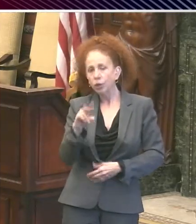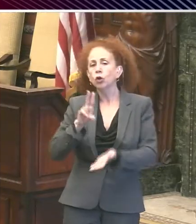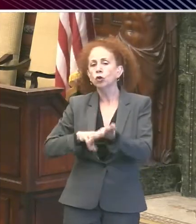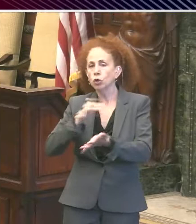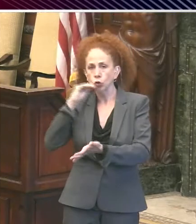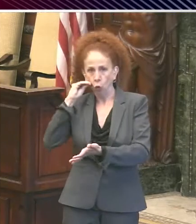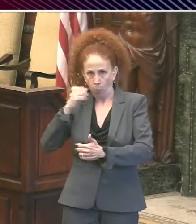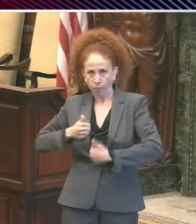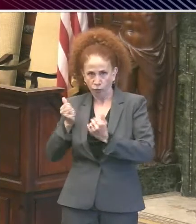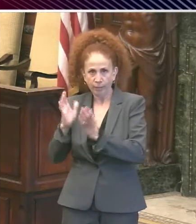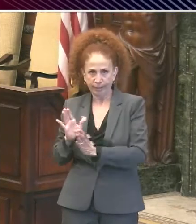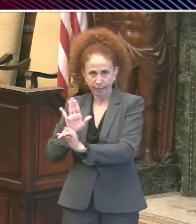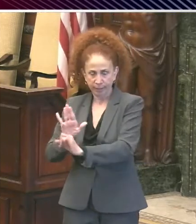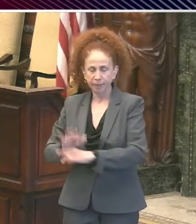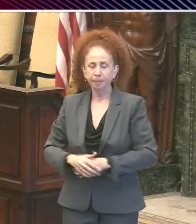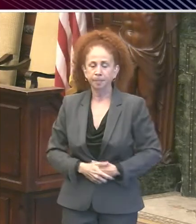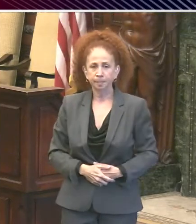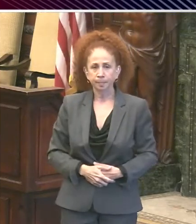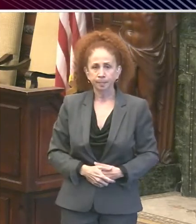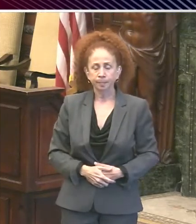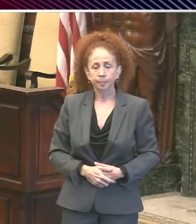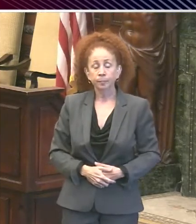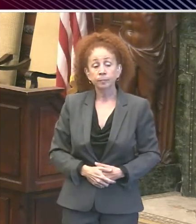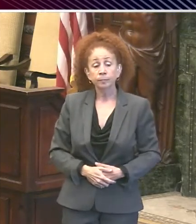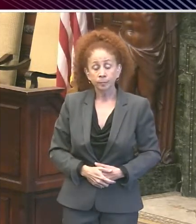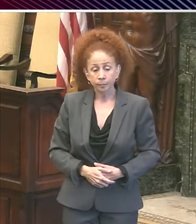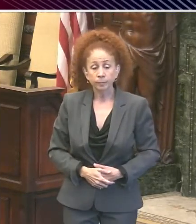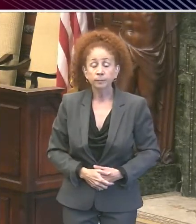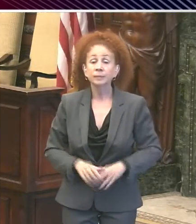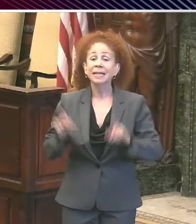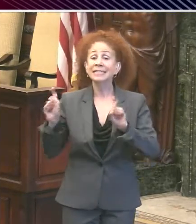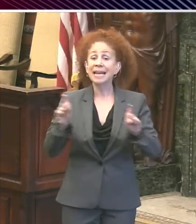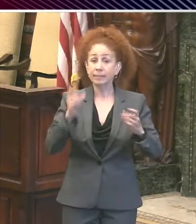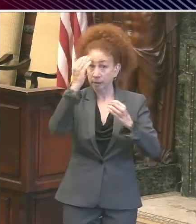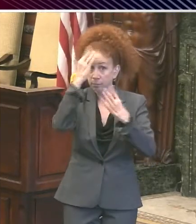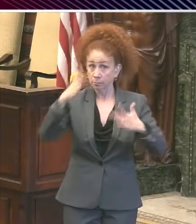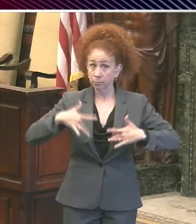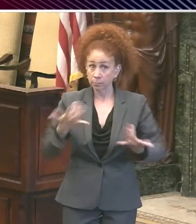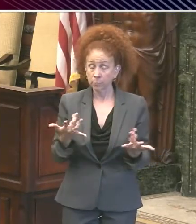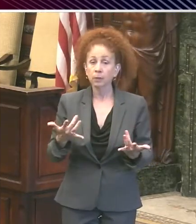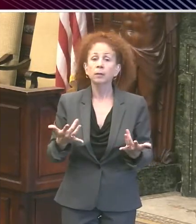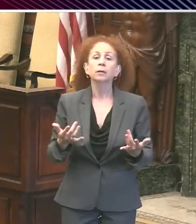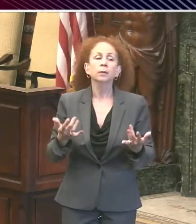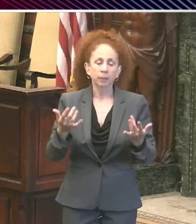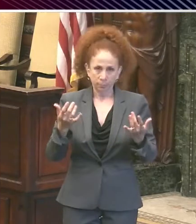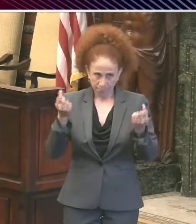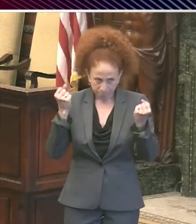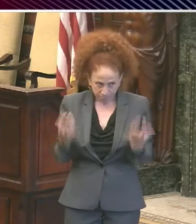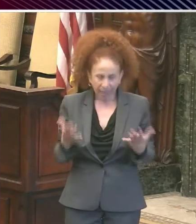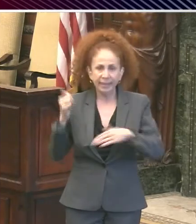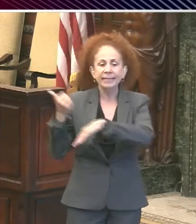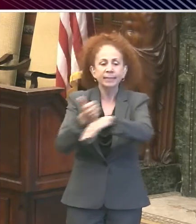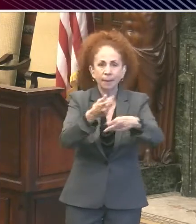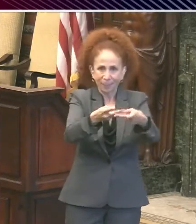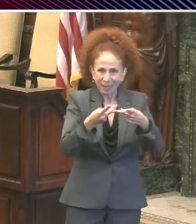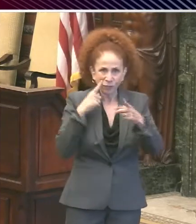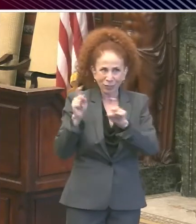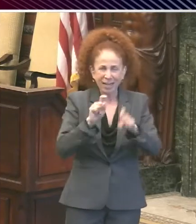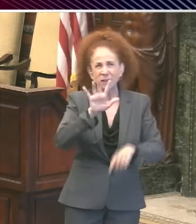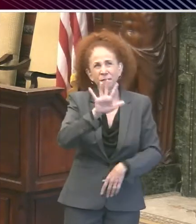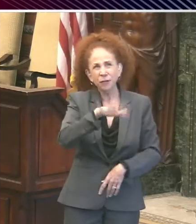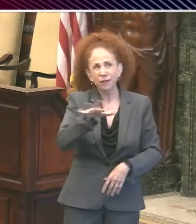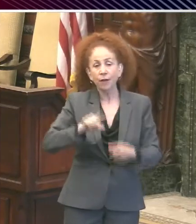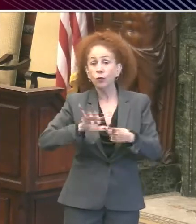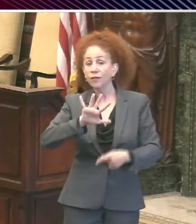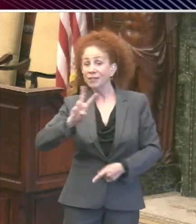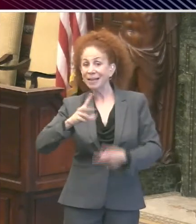home residents. Then just an update on our testing. We have many test sites in the city, 55, 56 at